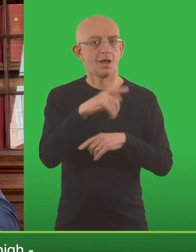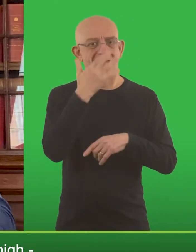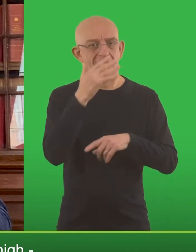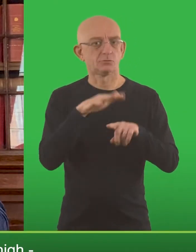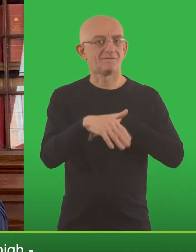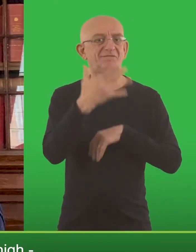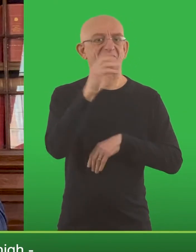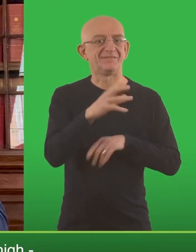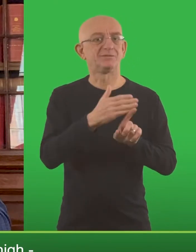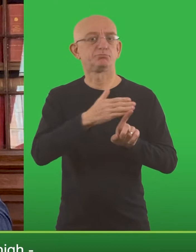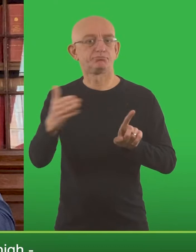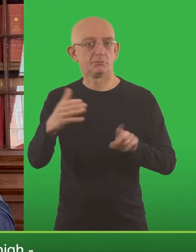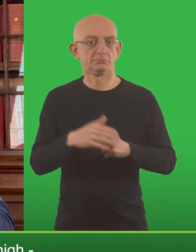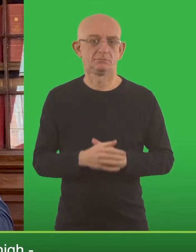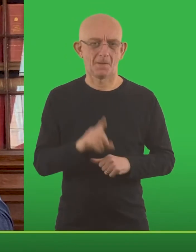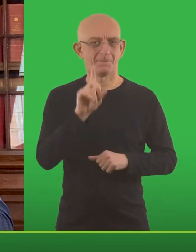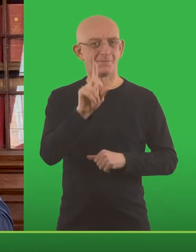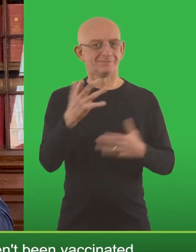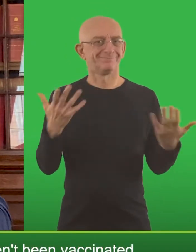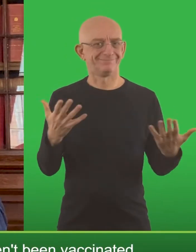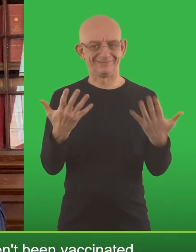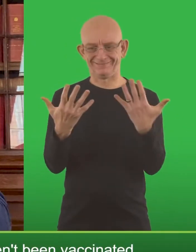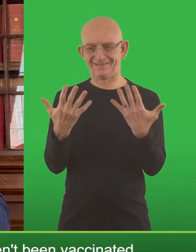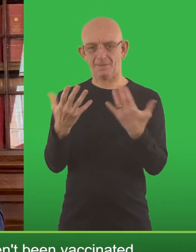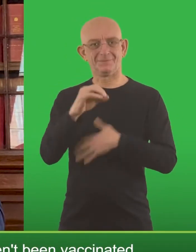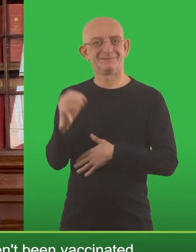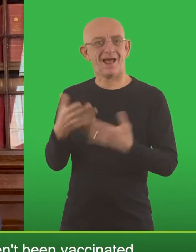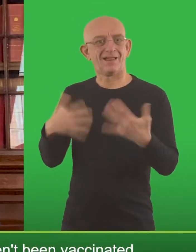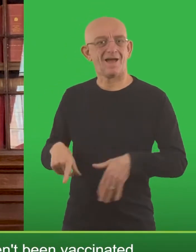85-90% from people aged 50 or more. However, that's